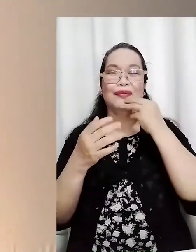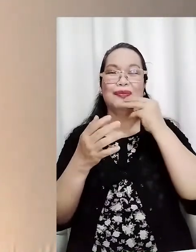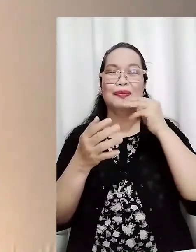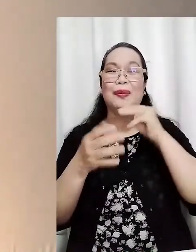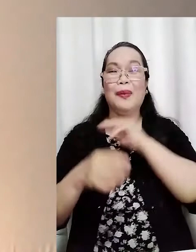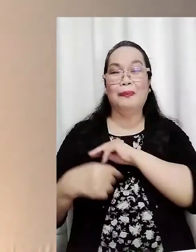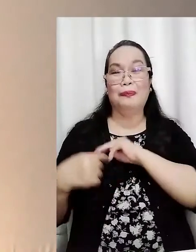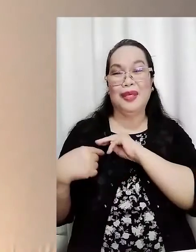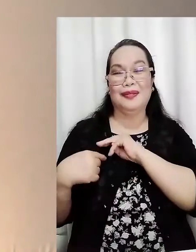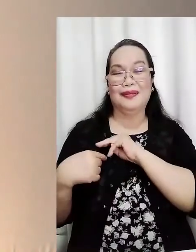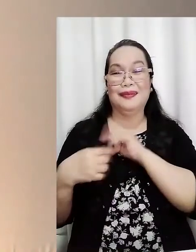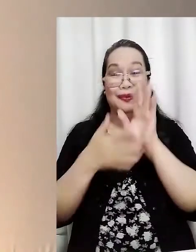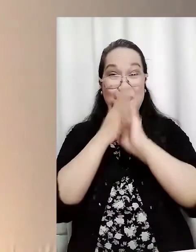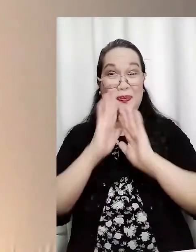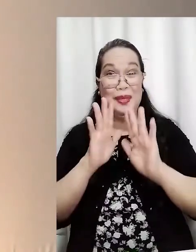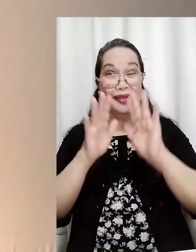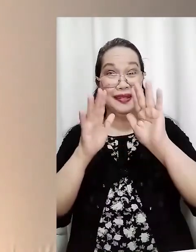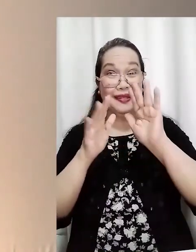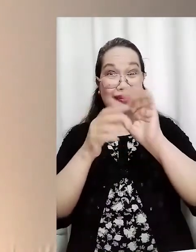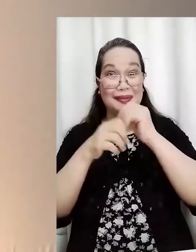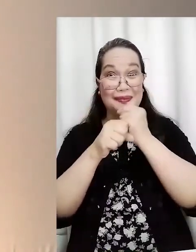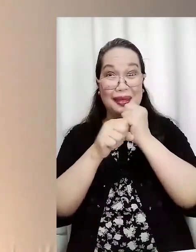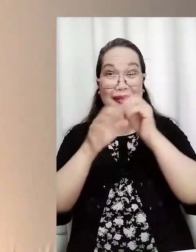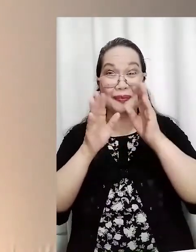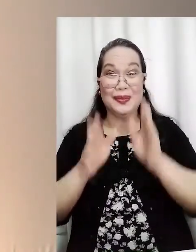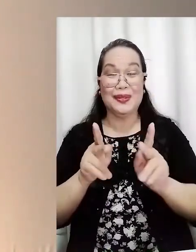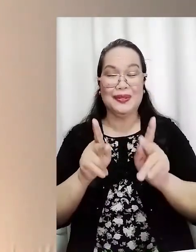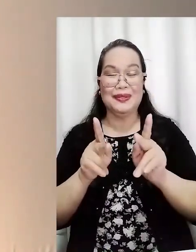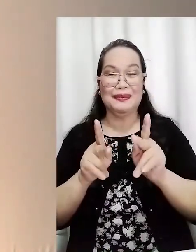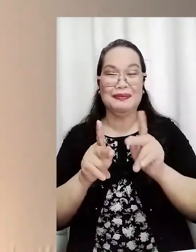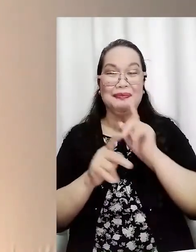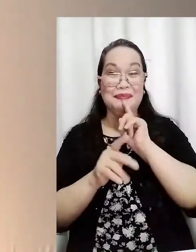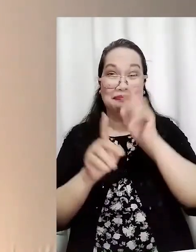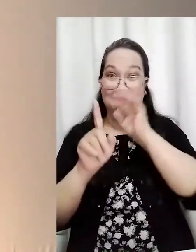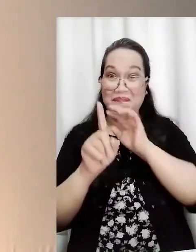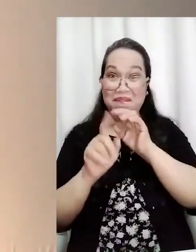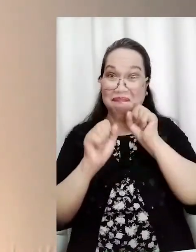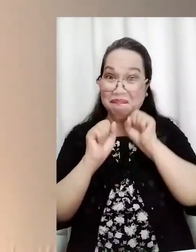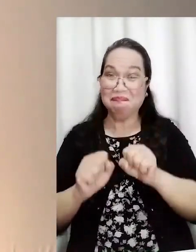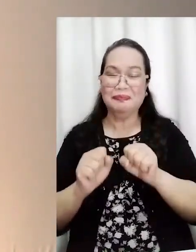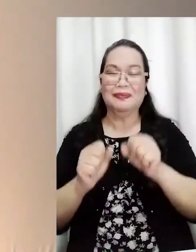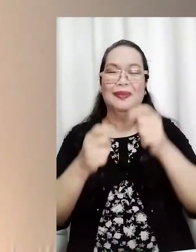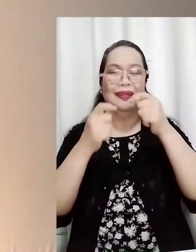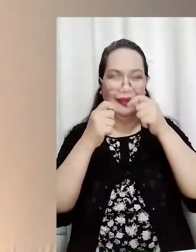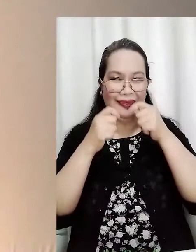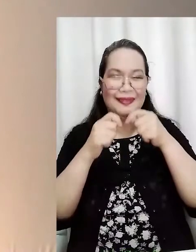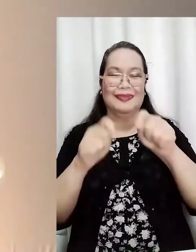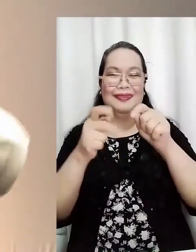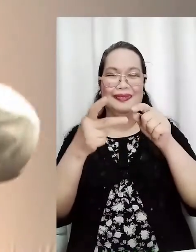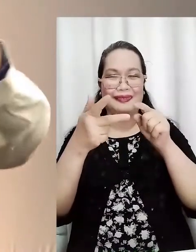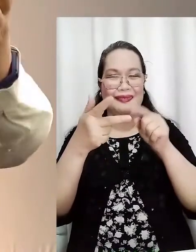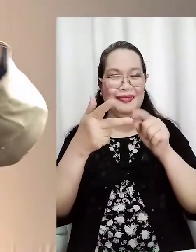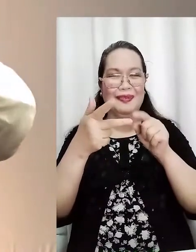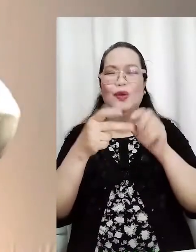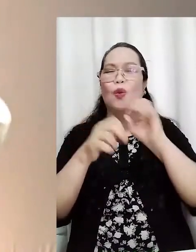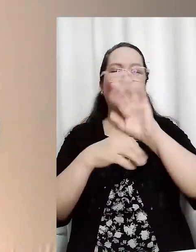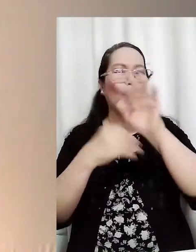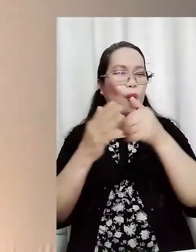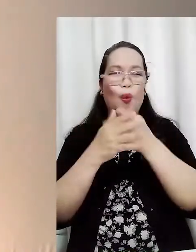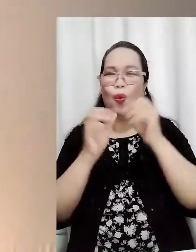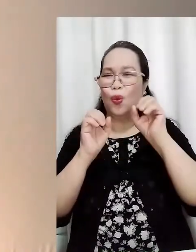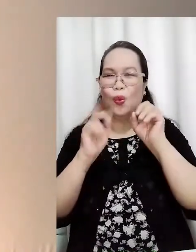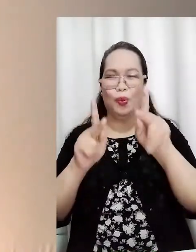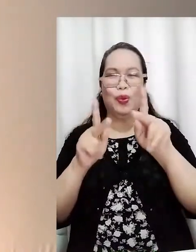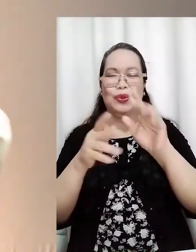thing that is obvious among peacemakers is that they strive at every opportunity to make peace